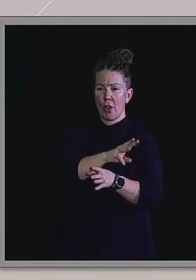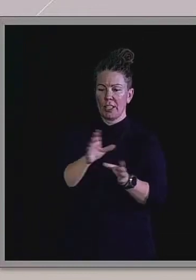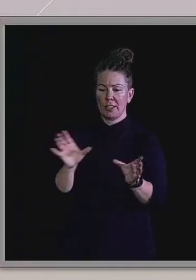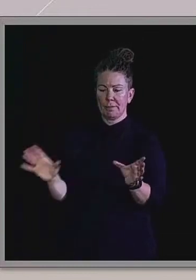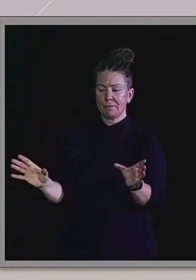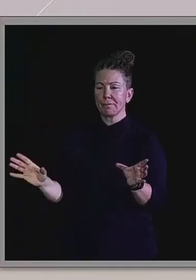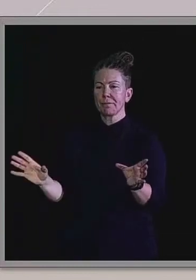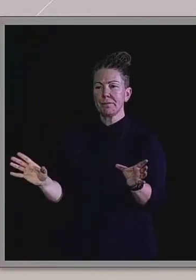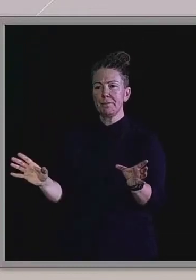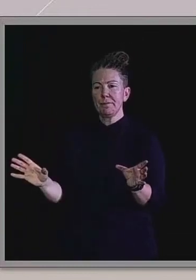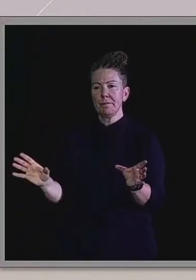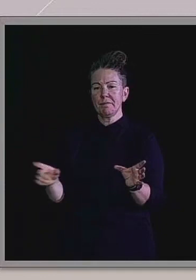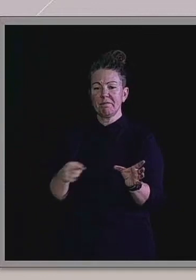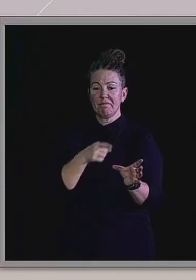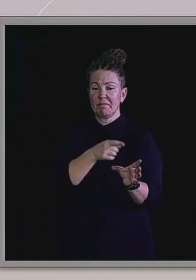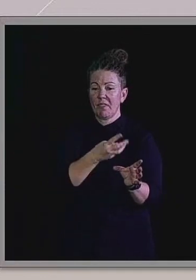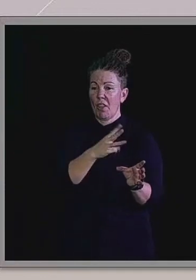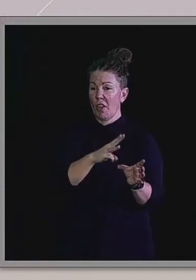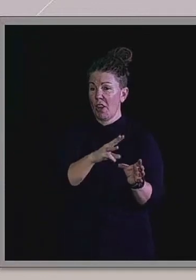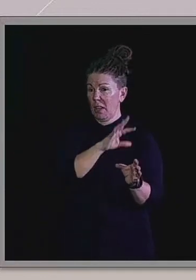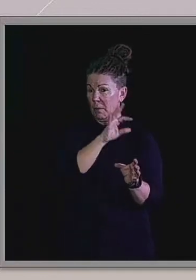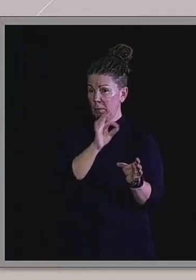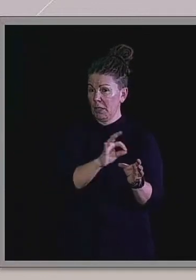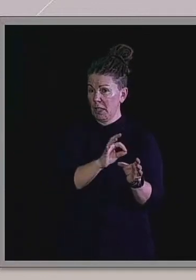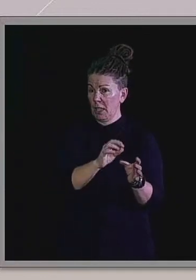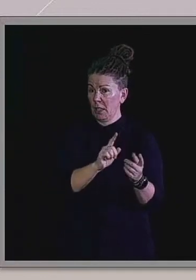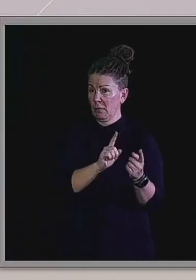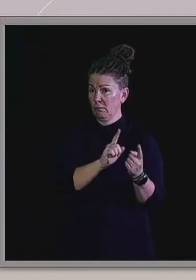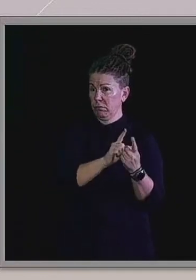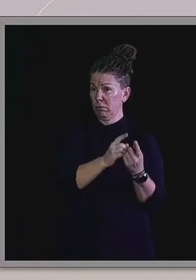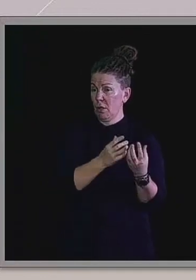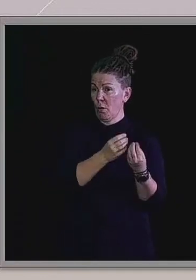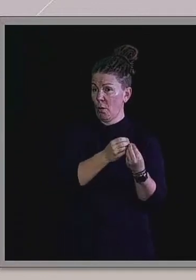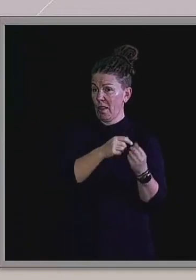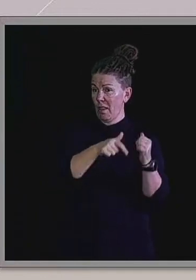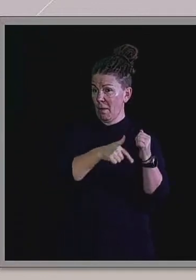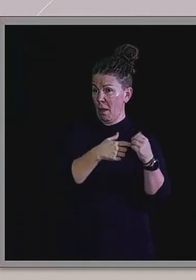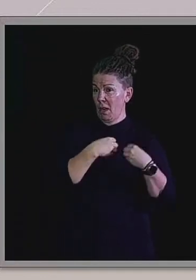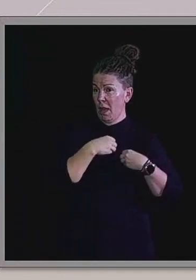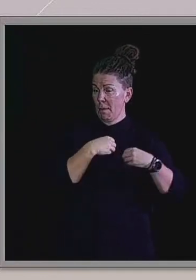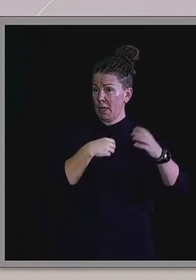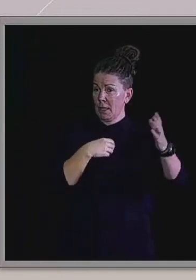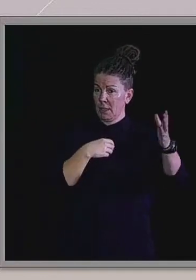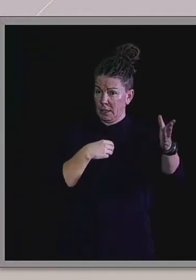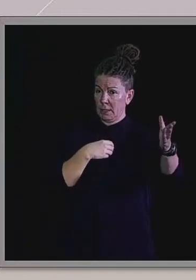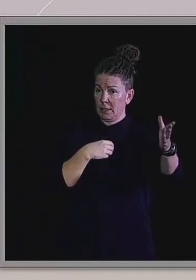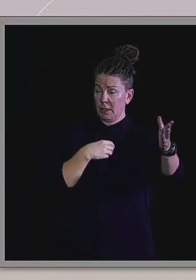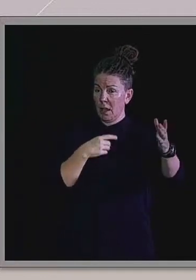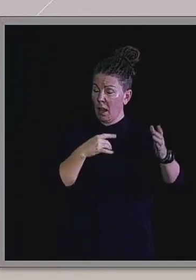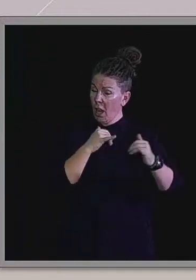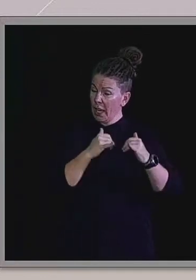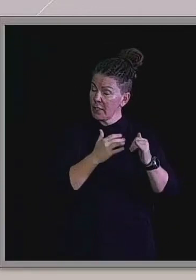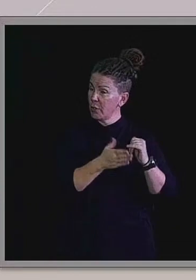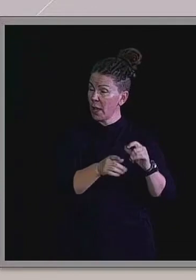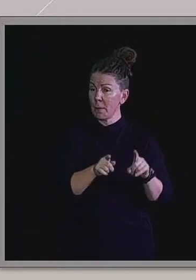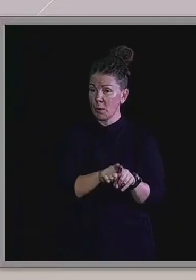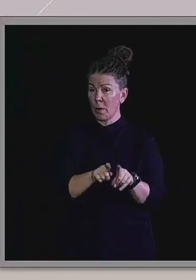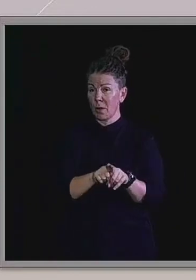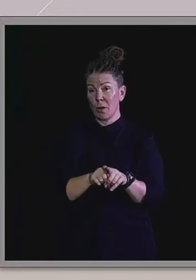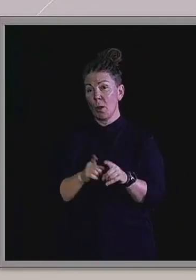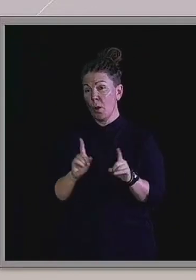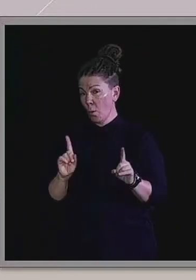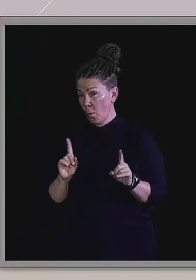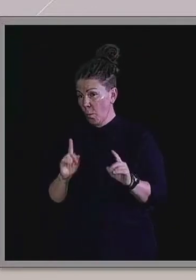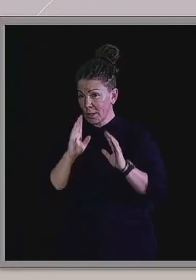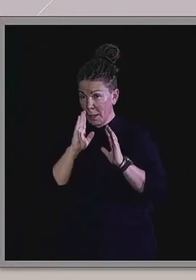With 30% at least siding with FMG, but I interviewed a lot of those people as well. But the really amazing